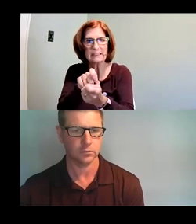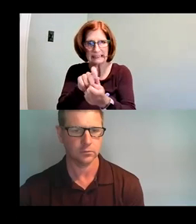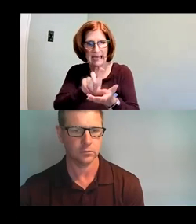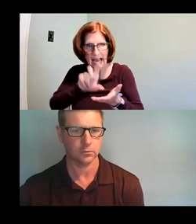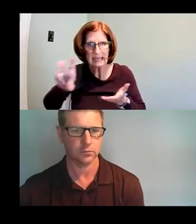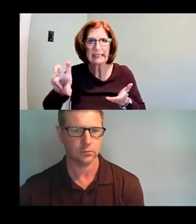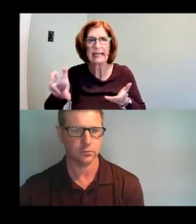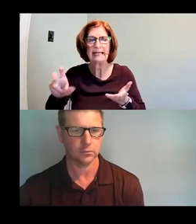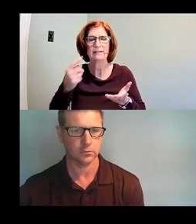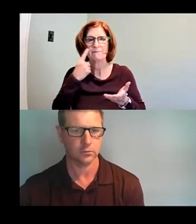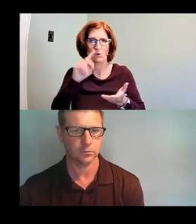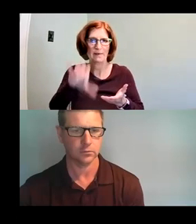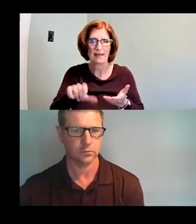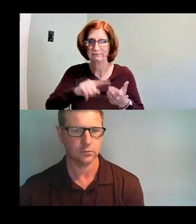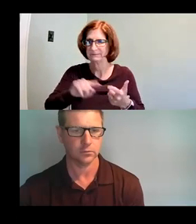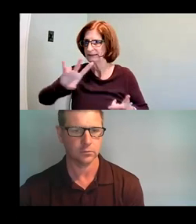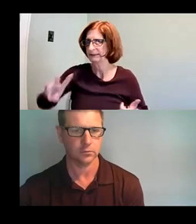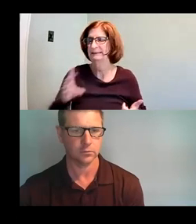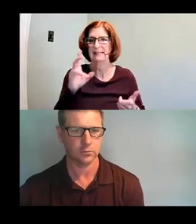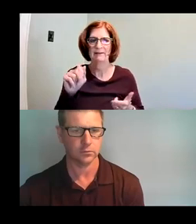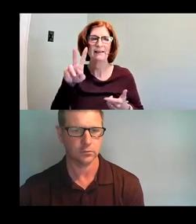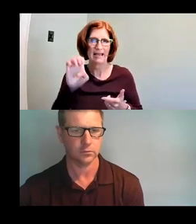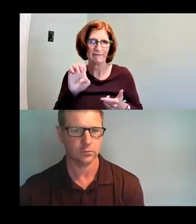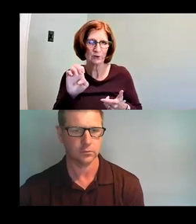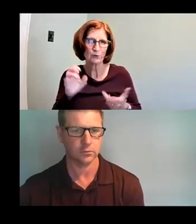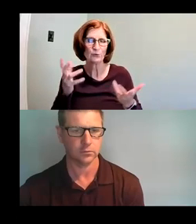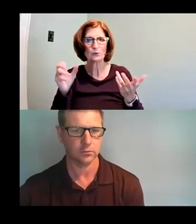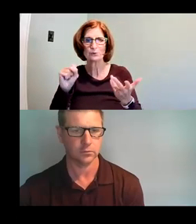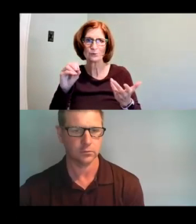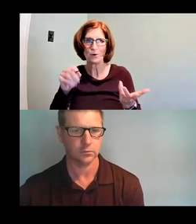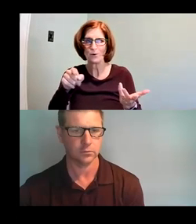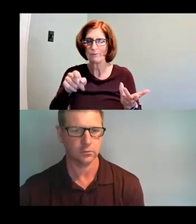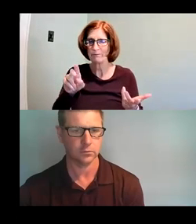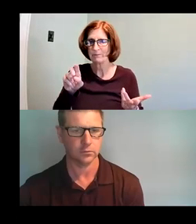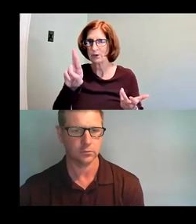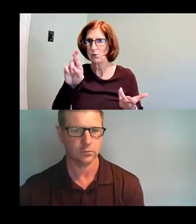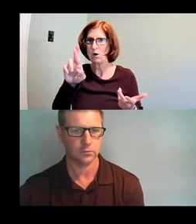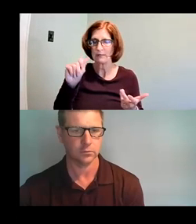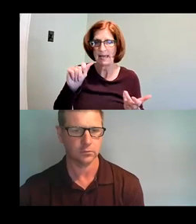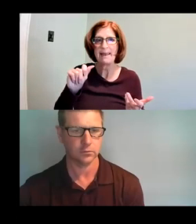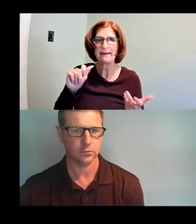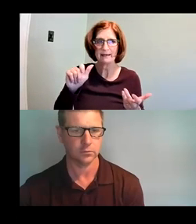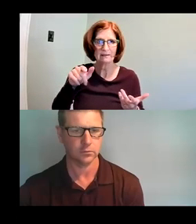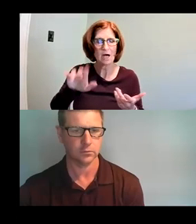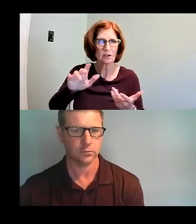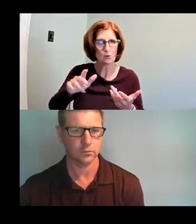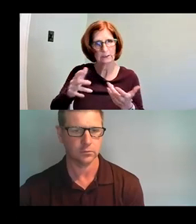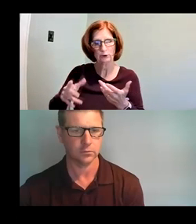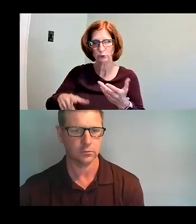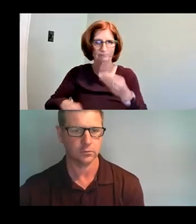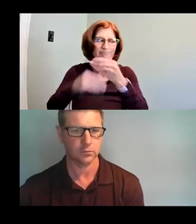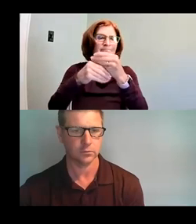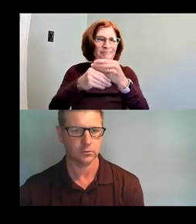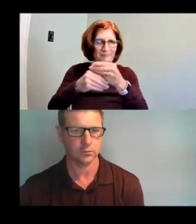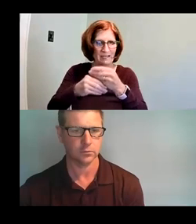of the seven avenues, we are going to be using their dollars for the Hill. The URA is going to augment the fund, this program, with other dollars, which